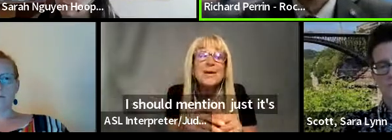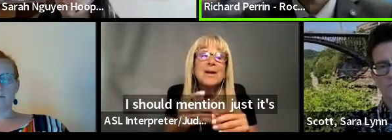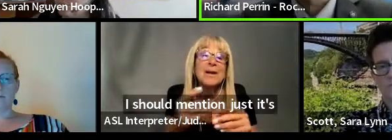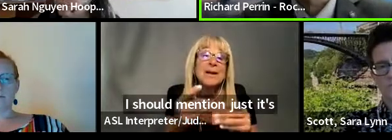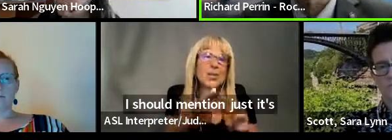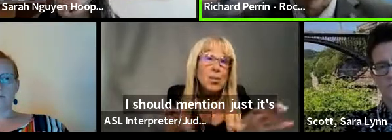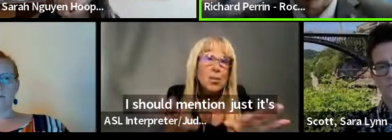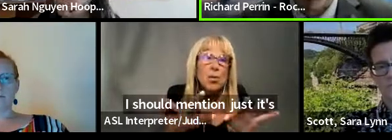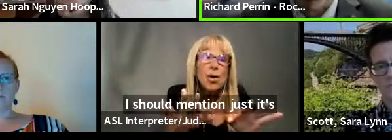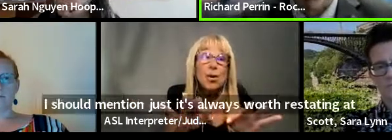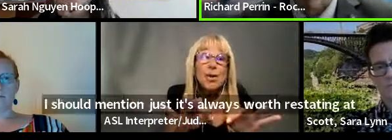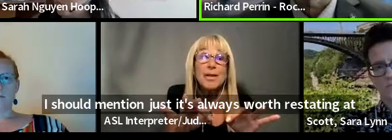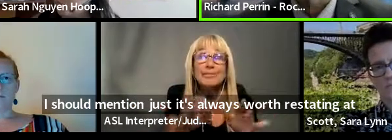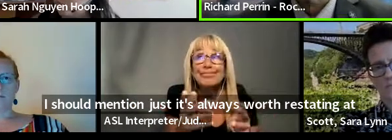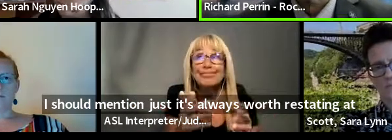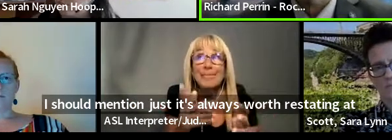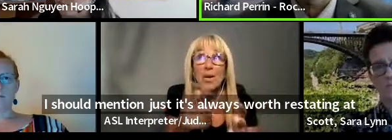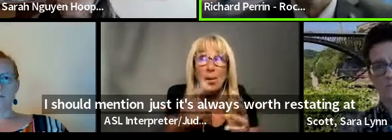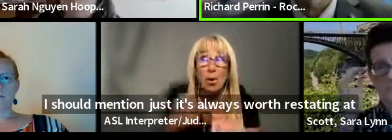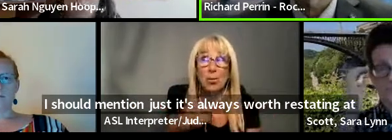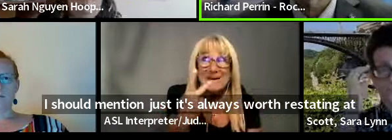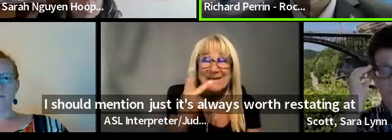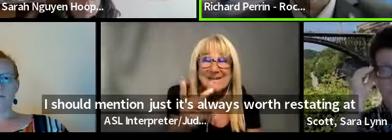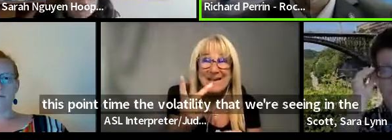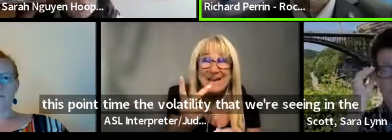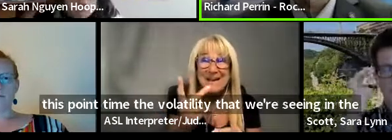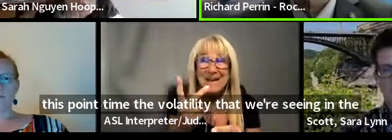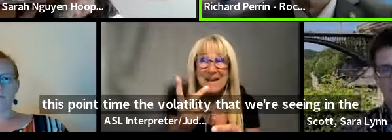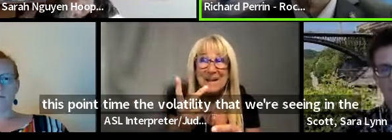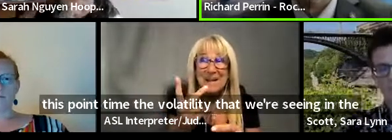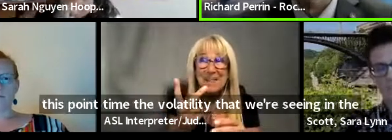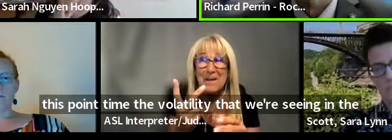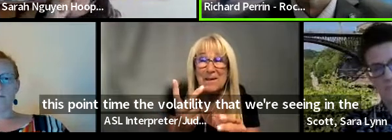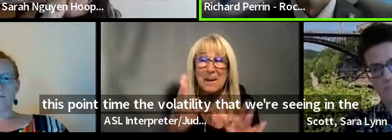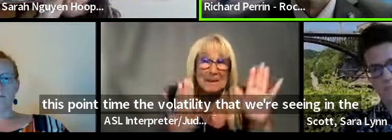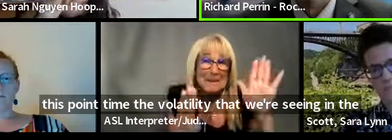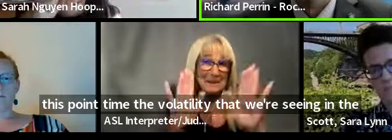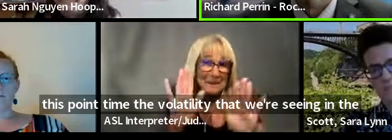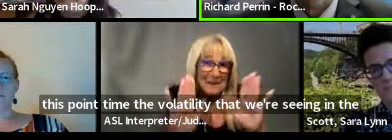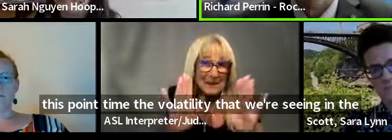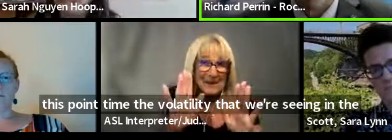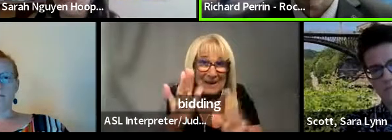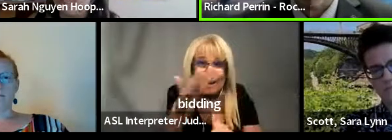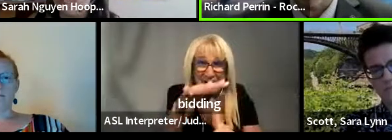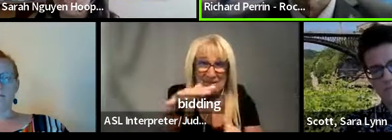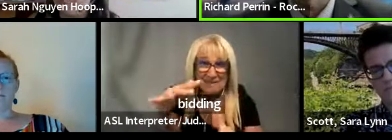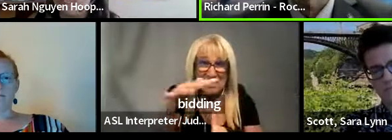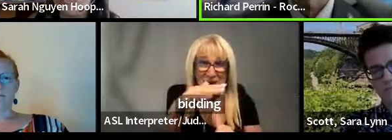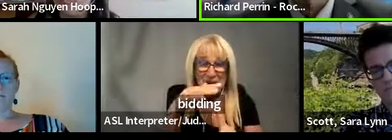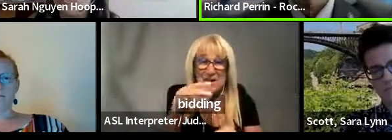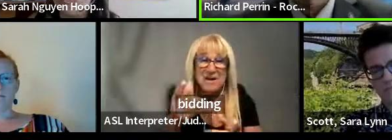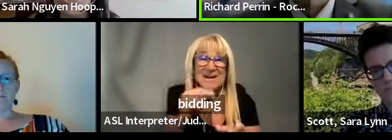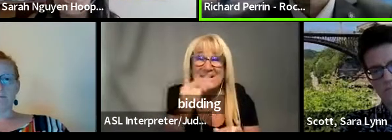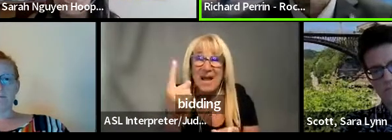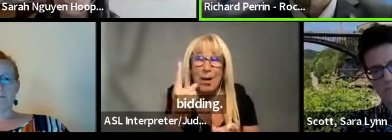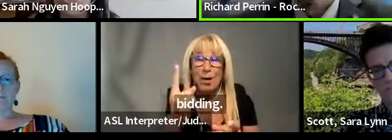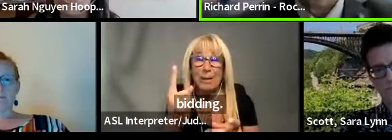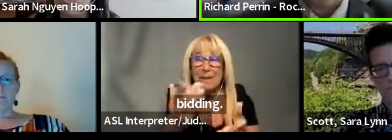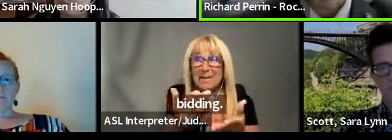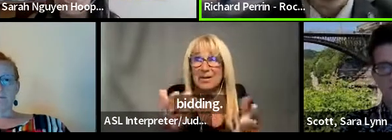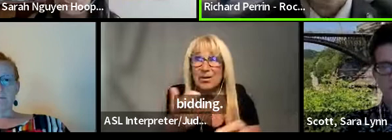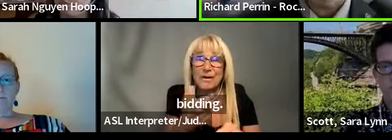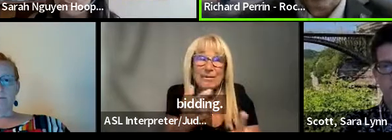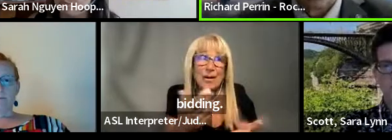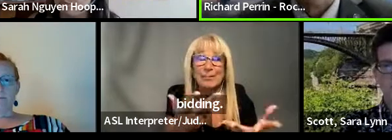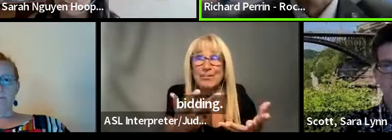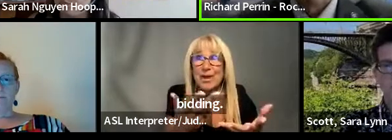time, the volatility that we're seeing in the bidding environment is just unheard of. It's not just materials from a strictly supply